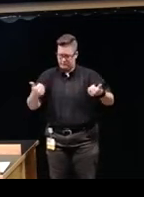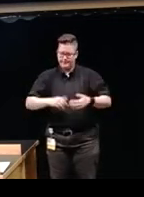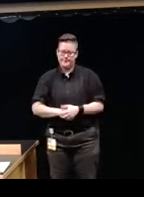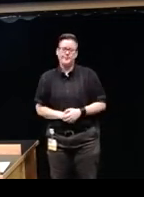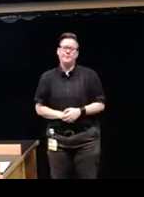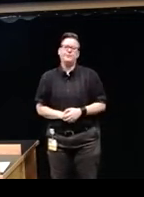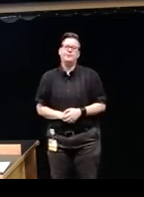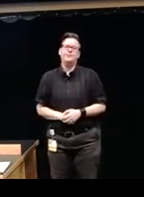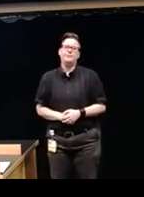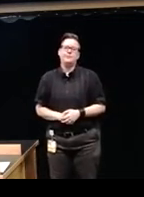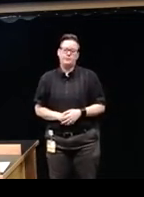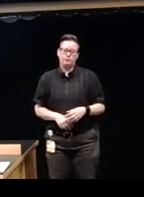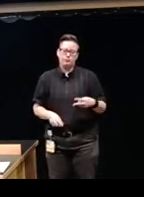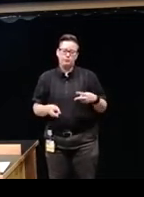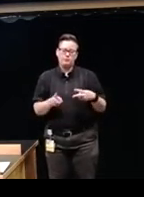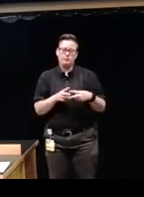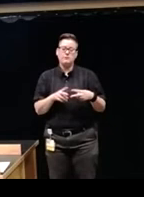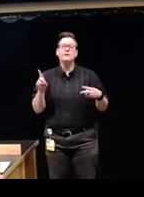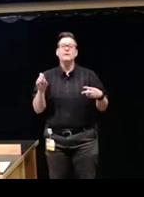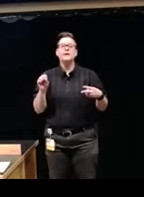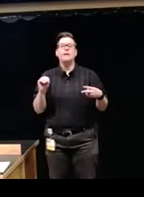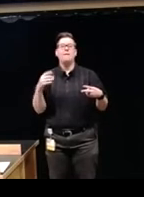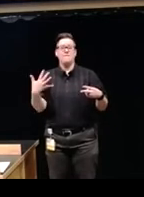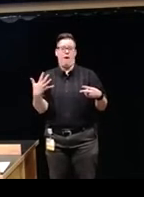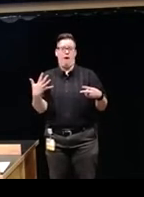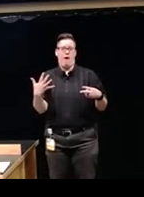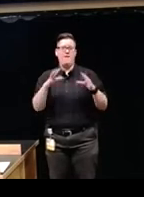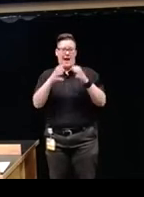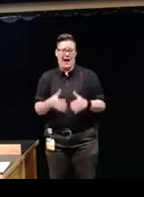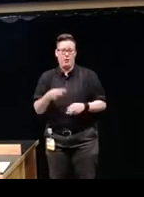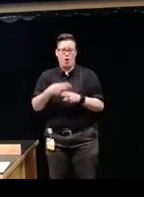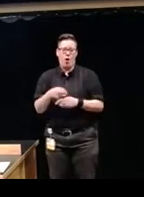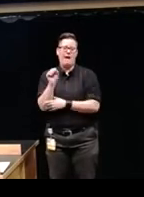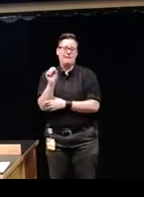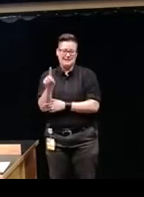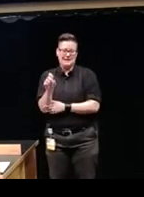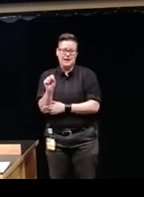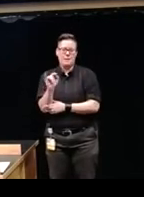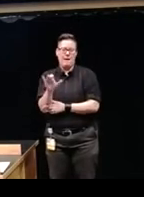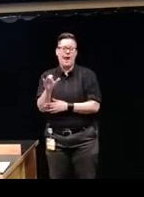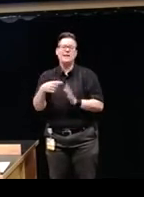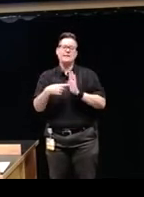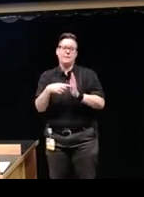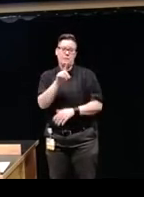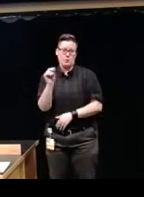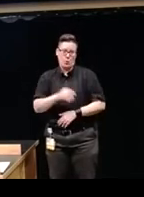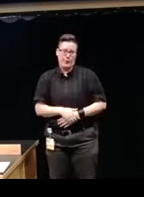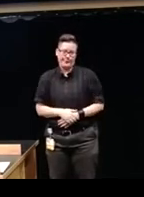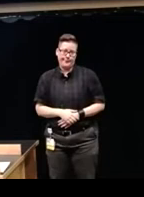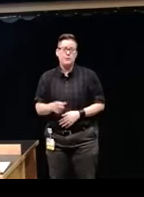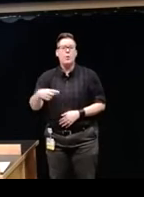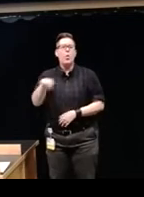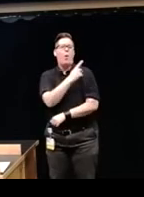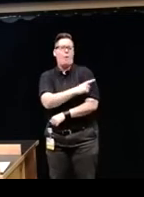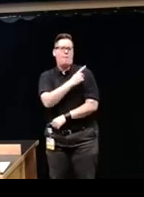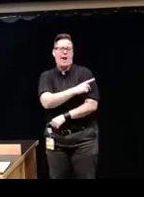conflated. There is the DSM-5 diagnostic category of somatic symptom disorder. Here, patients present